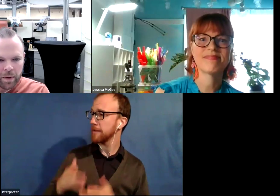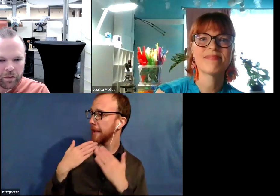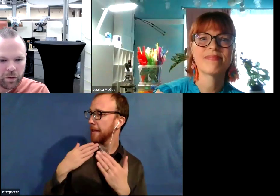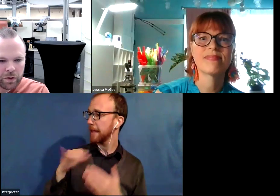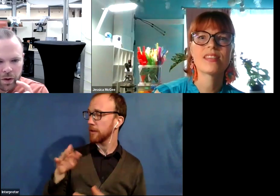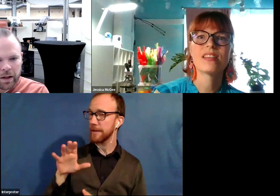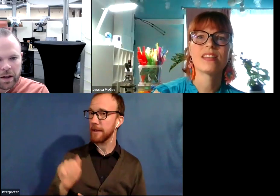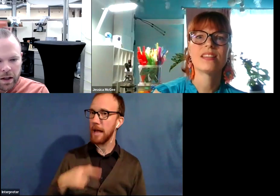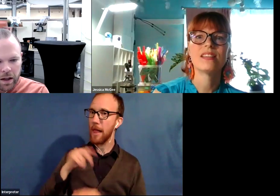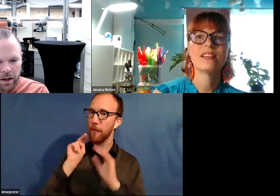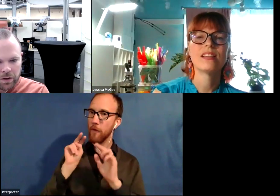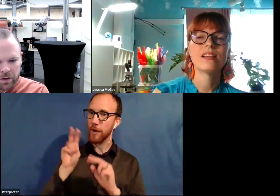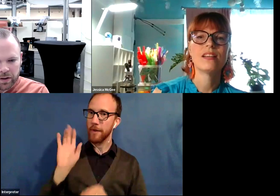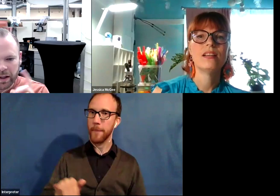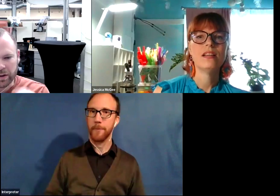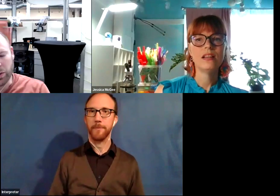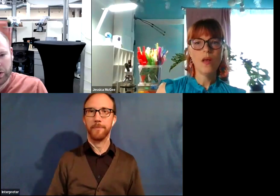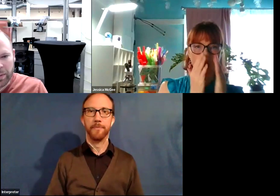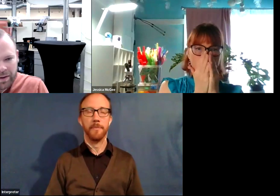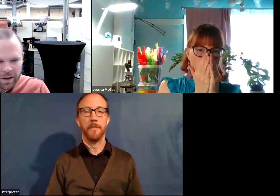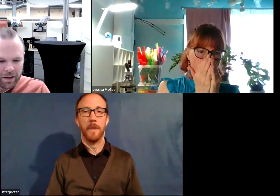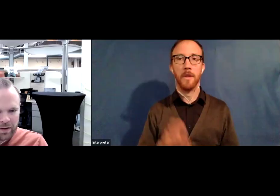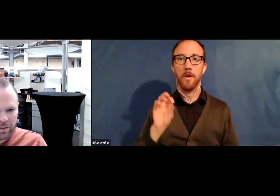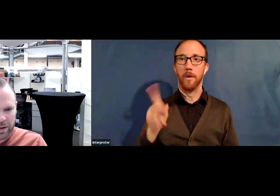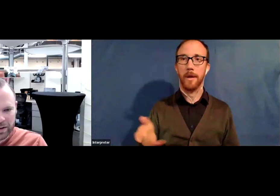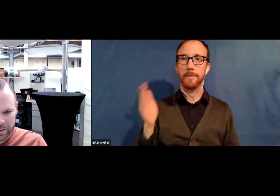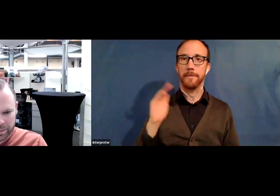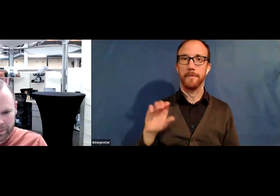Um, I look forward to it. Okay. Uh, Shahzad or Shami.